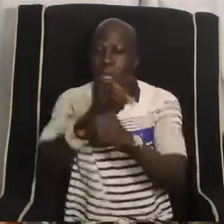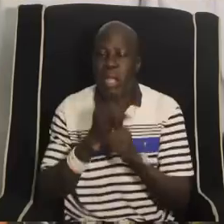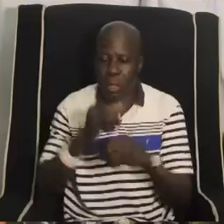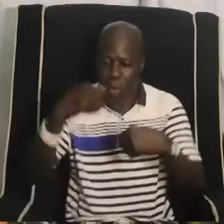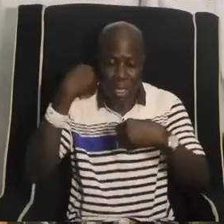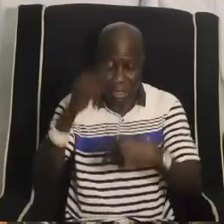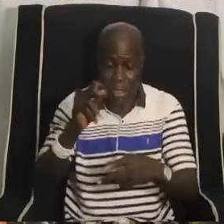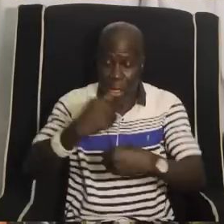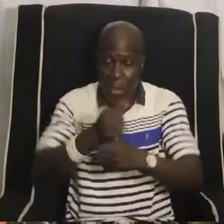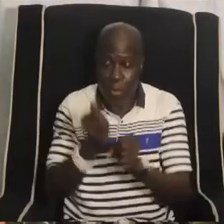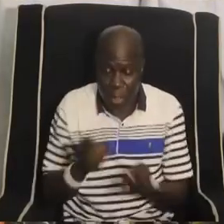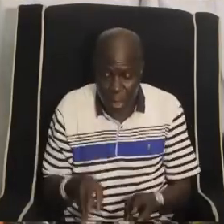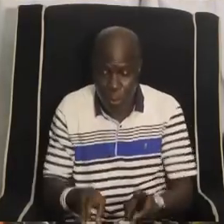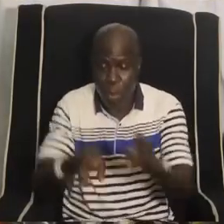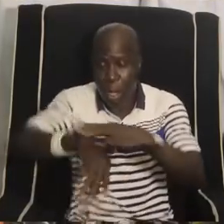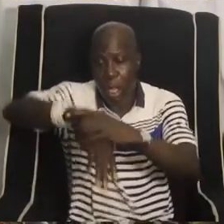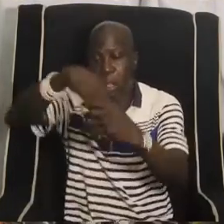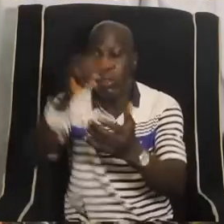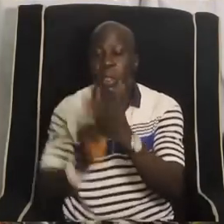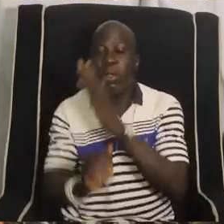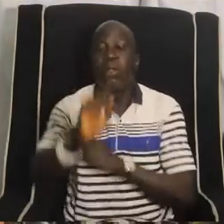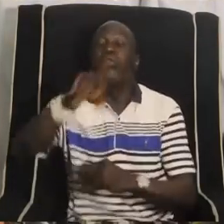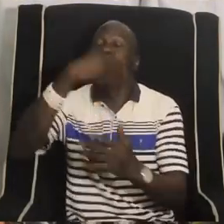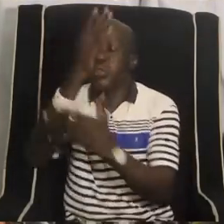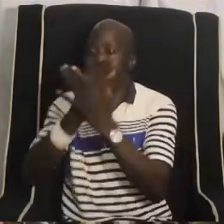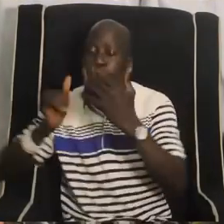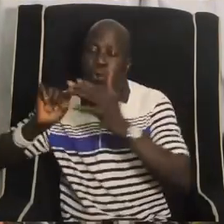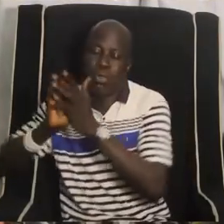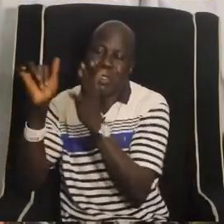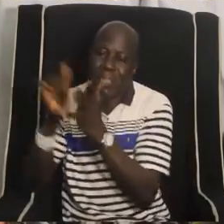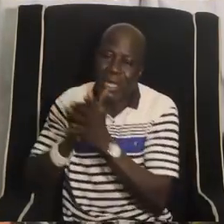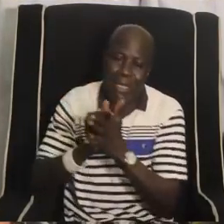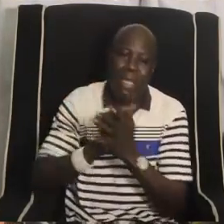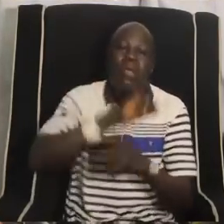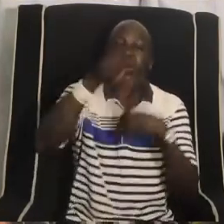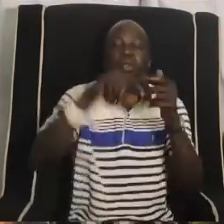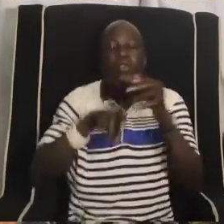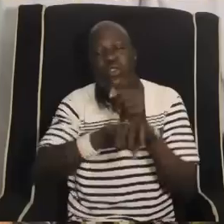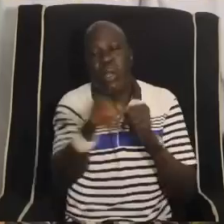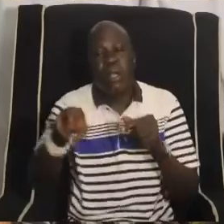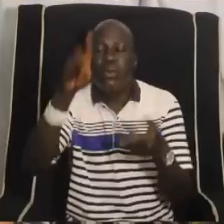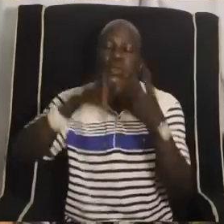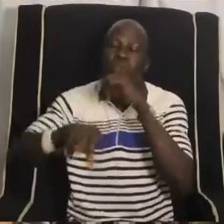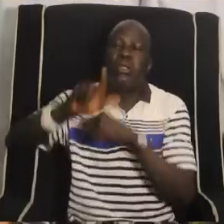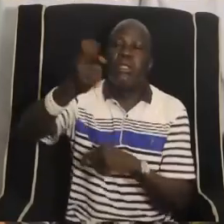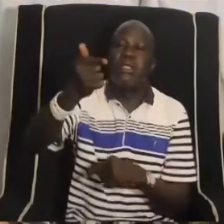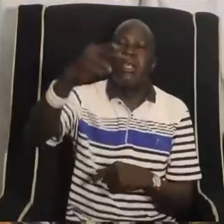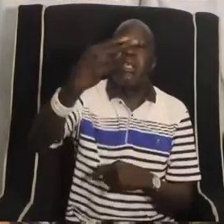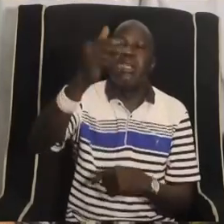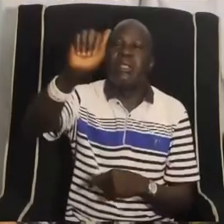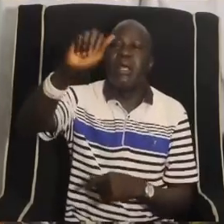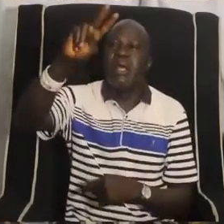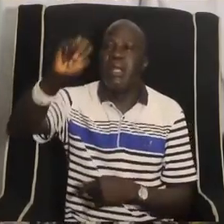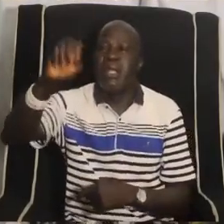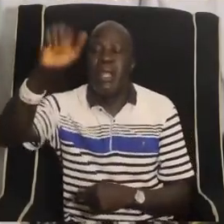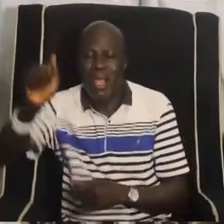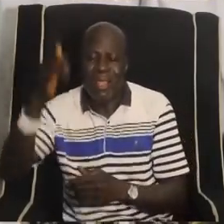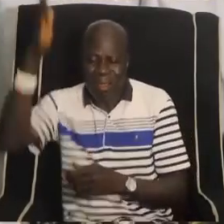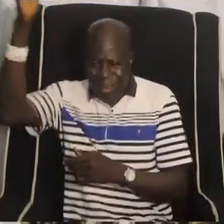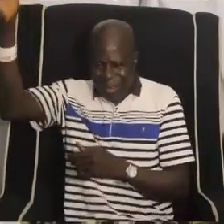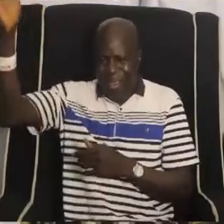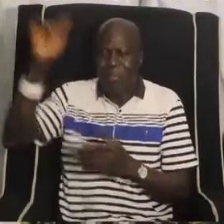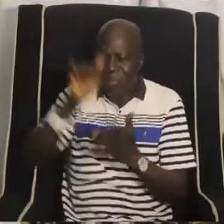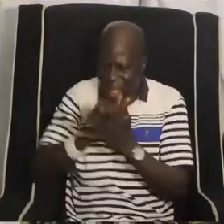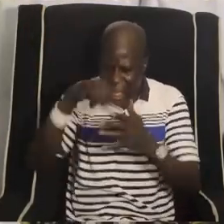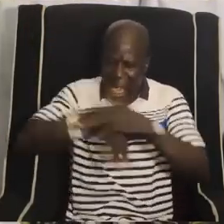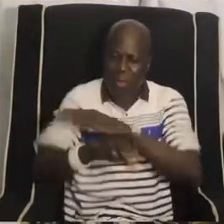Once you get there you will see the way how. Olo ato fun mo kan pe. The Lord told somebody that. O ni Ghana nbe o no ti make it. He said we make it in Ghana. Ghana bi bayi. Ghana here. En to ni